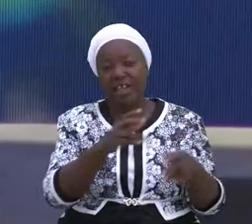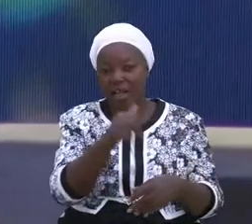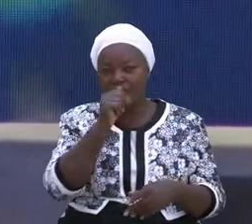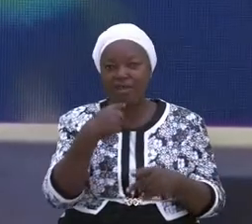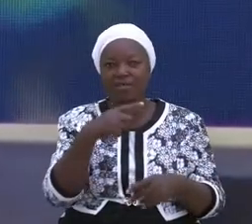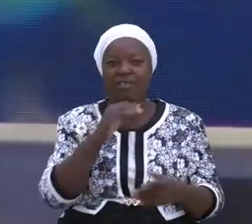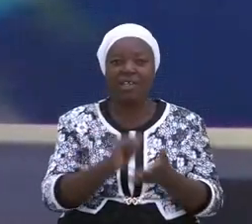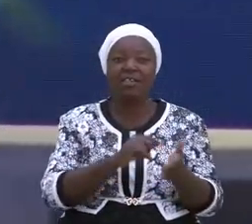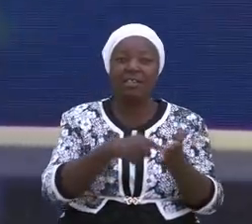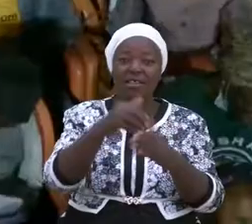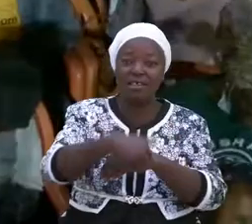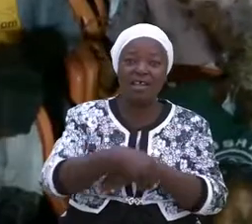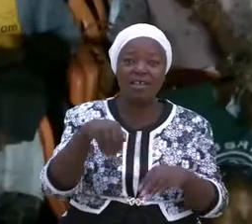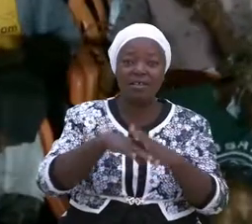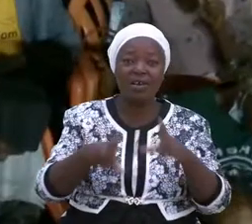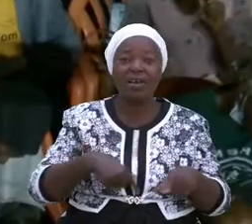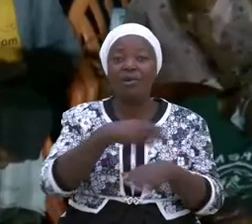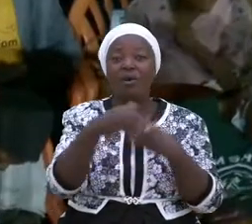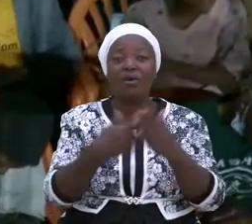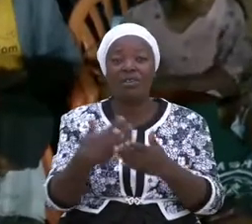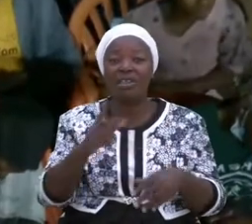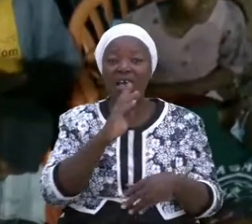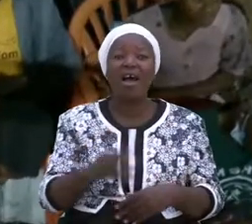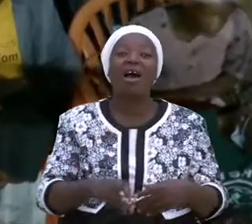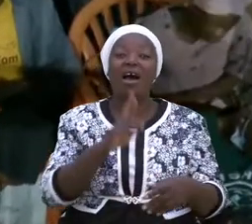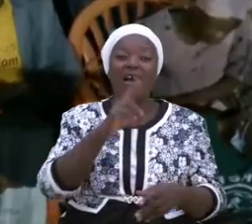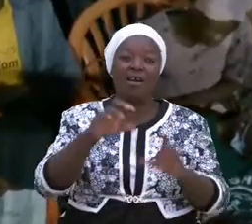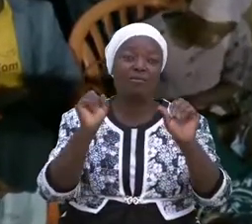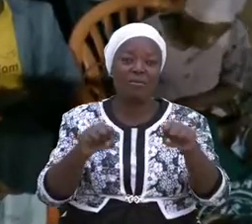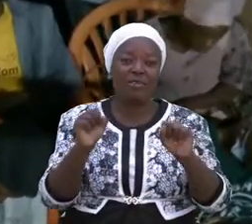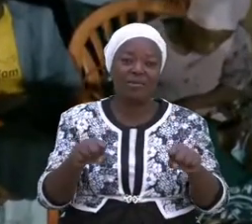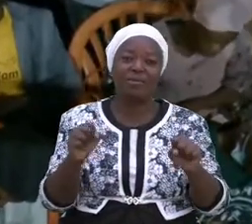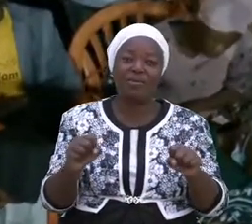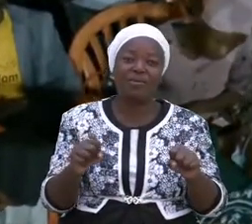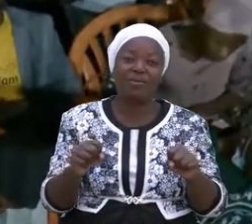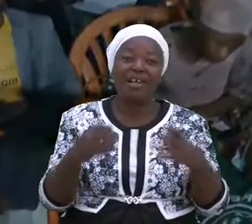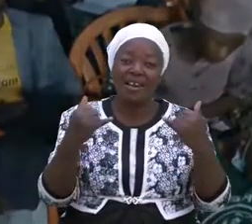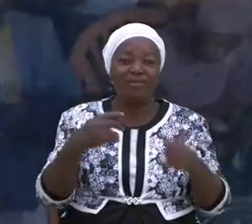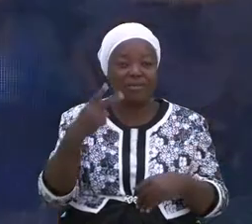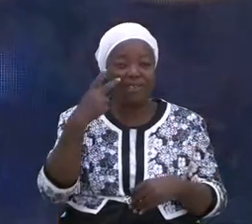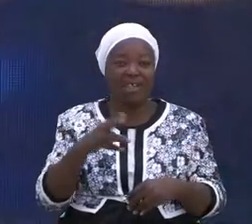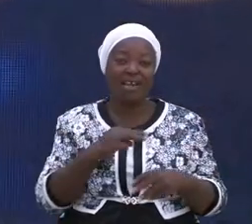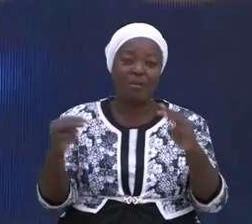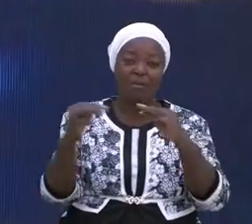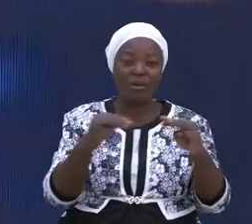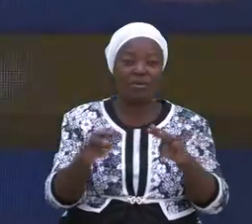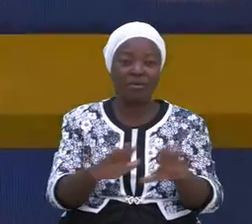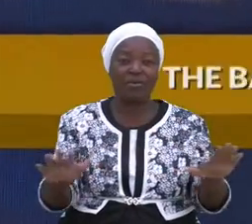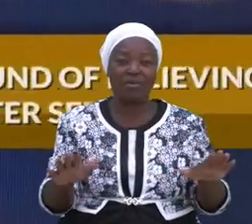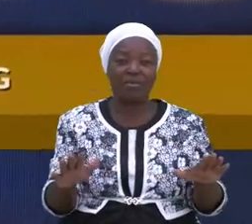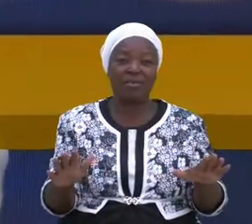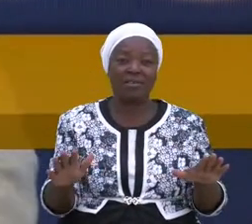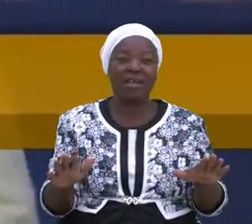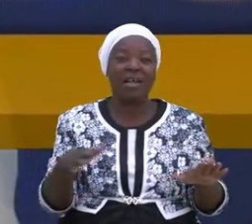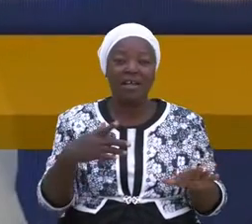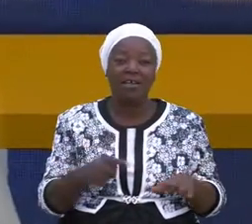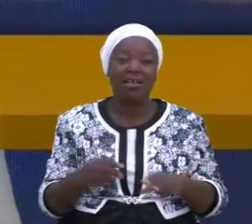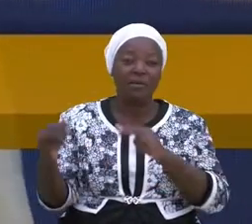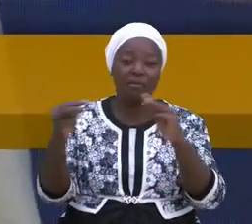all things are possible. Let's look at the battleground. Number one, the battleground